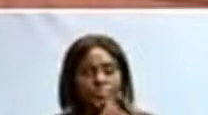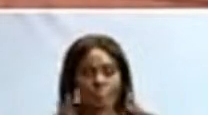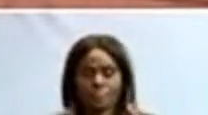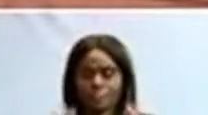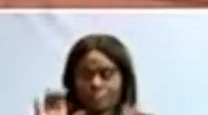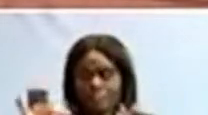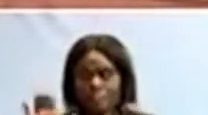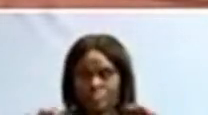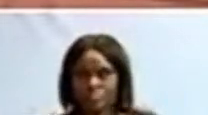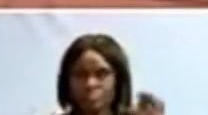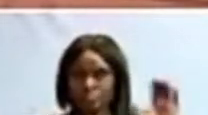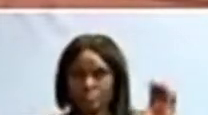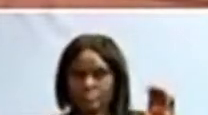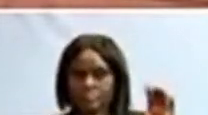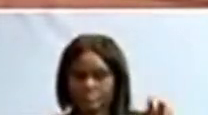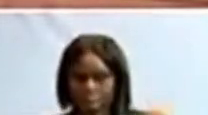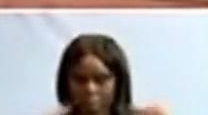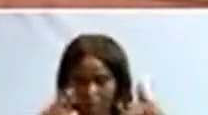the misfiled